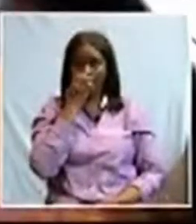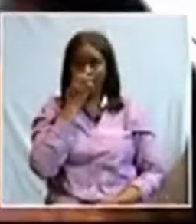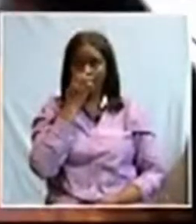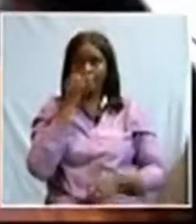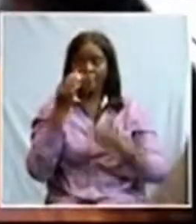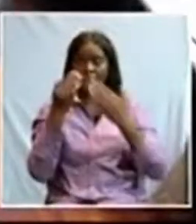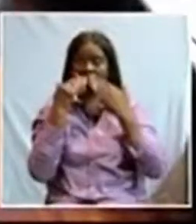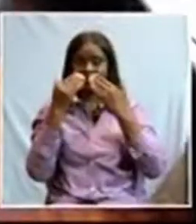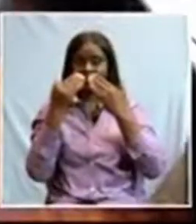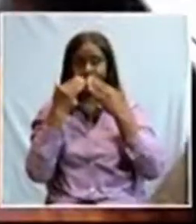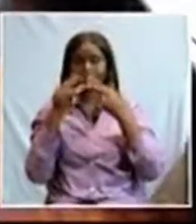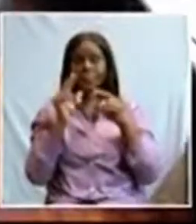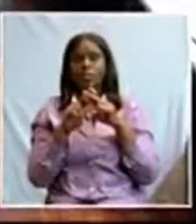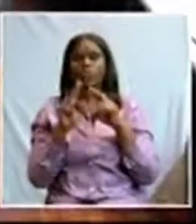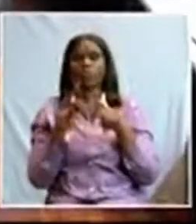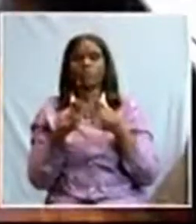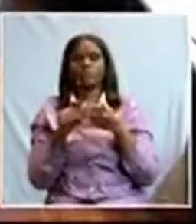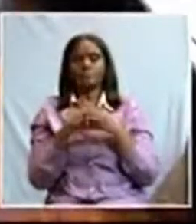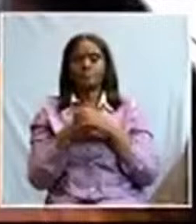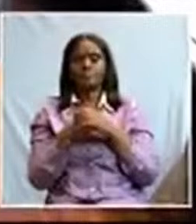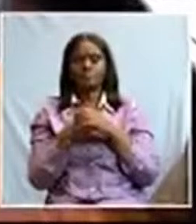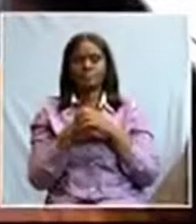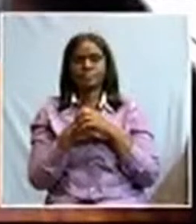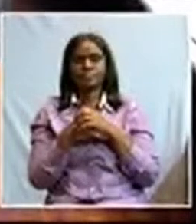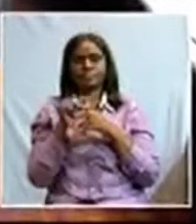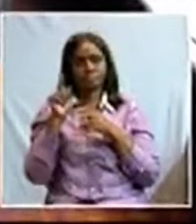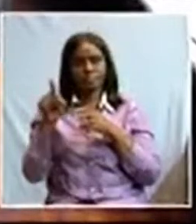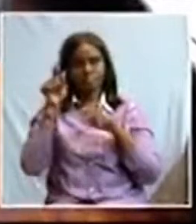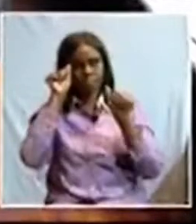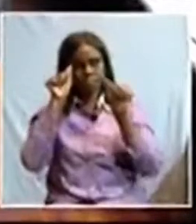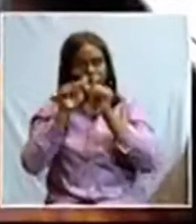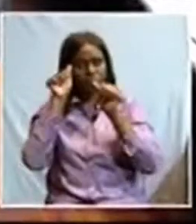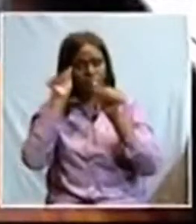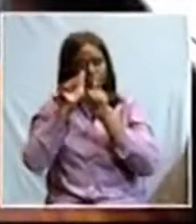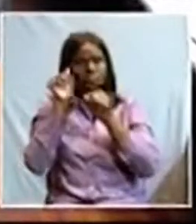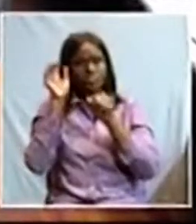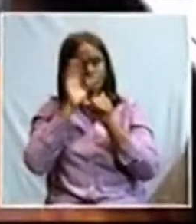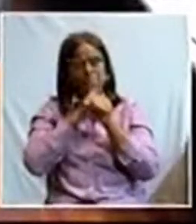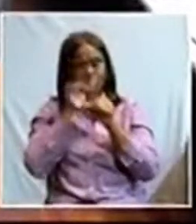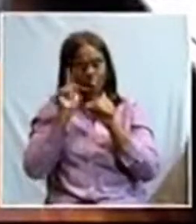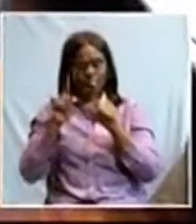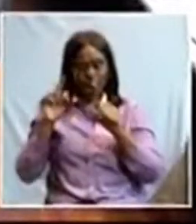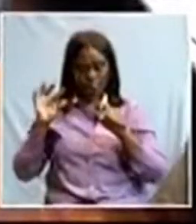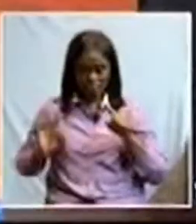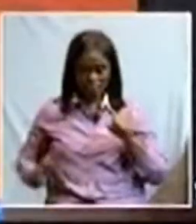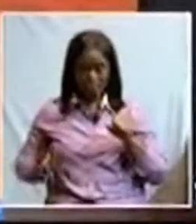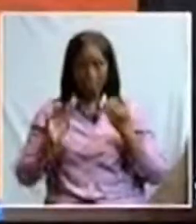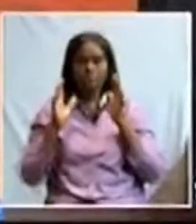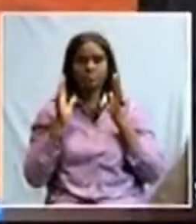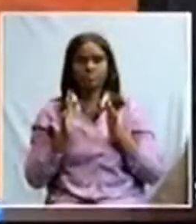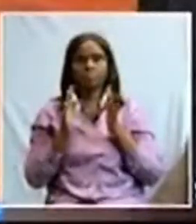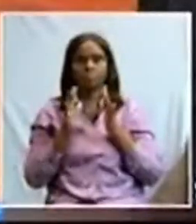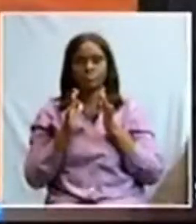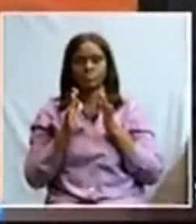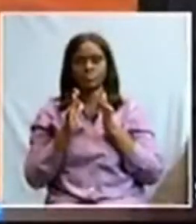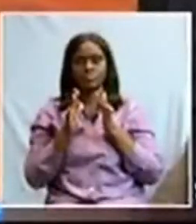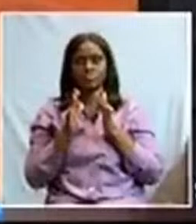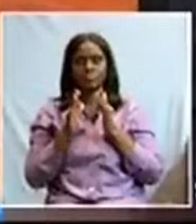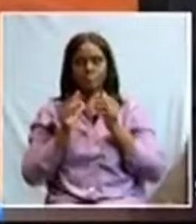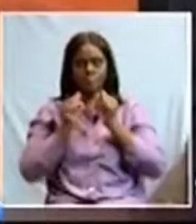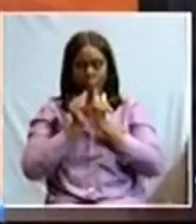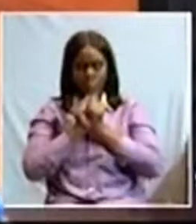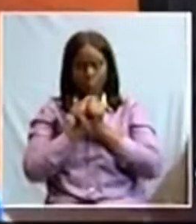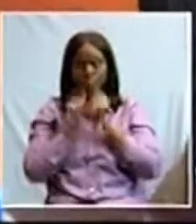Thank you, Chair. On the agreement is the beneficiary and